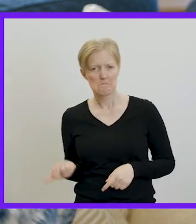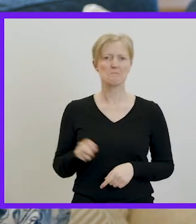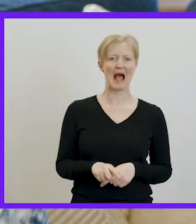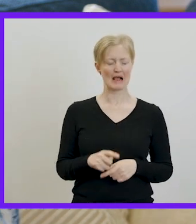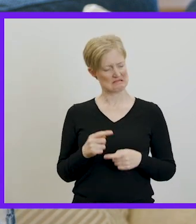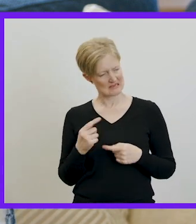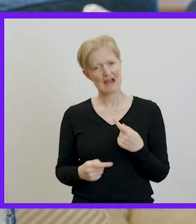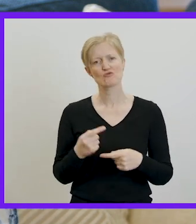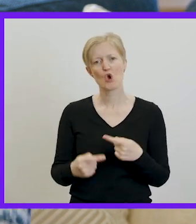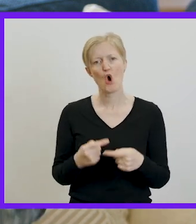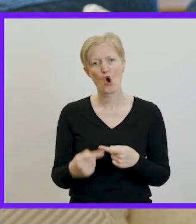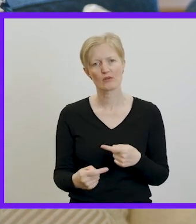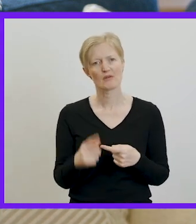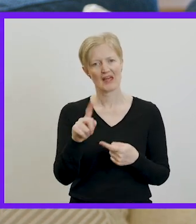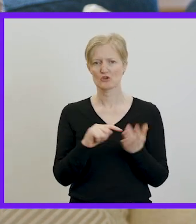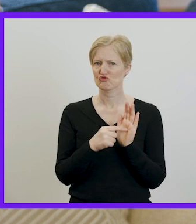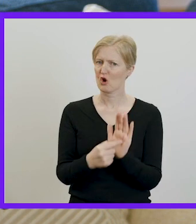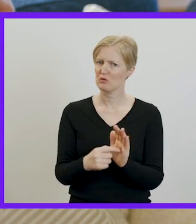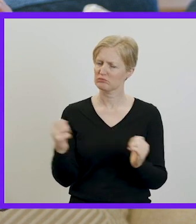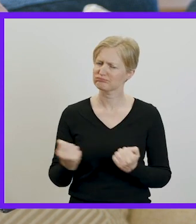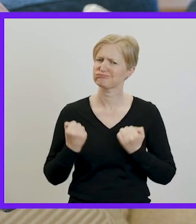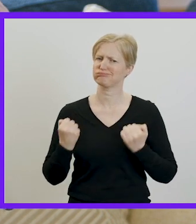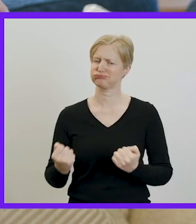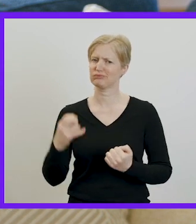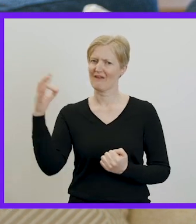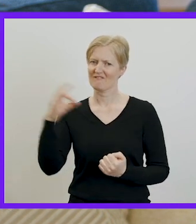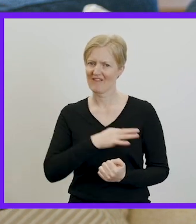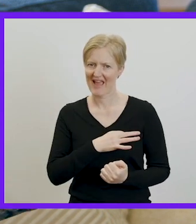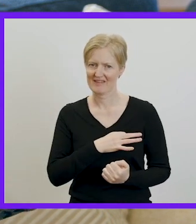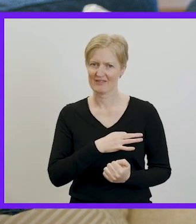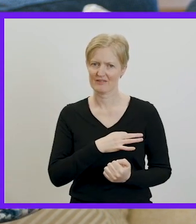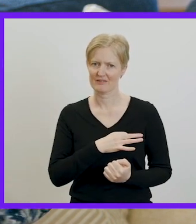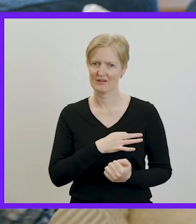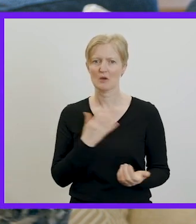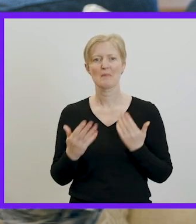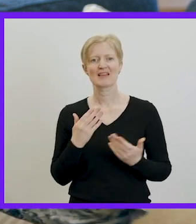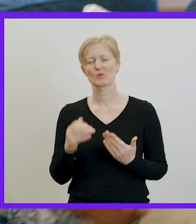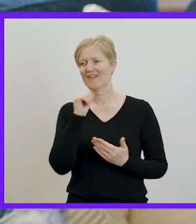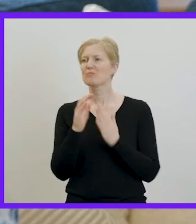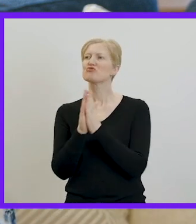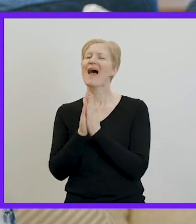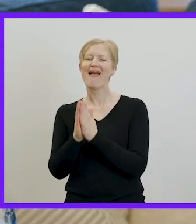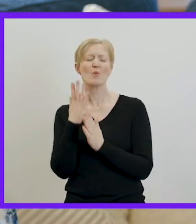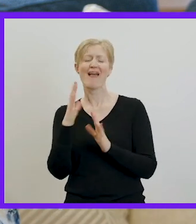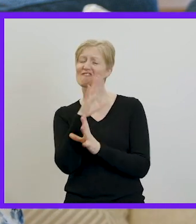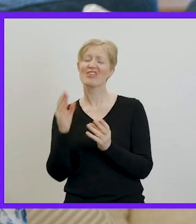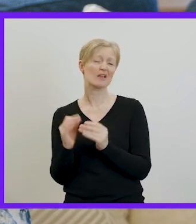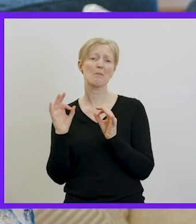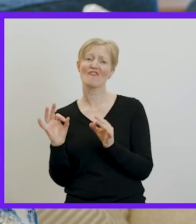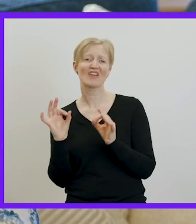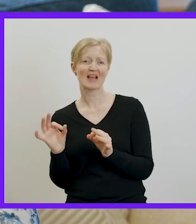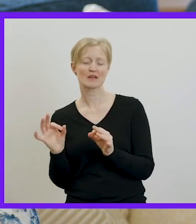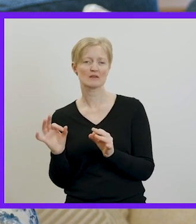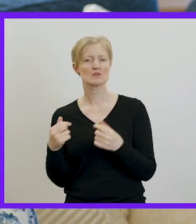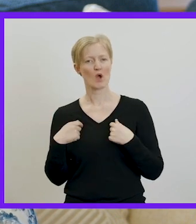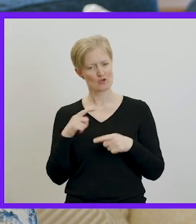back on the horse and keep praying is a higher level of faith than to pray when everything always goes right. And so